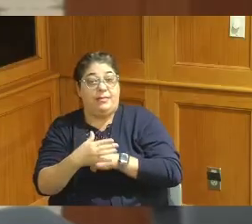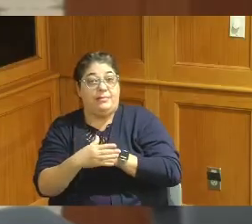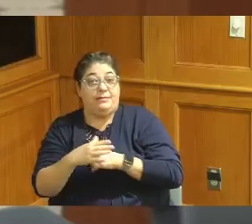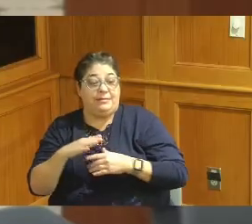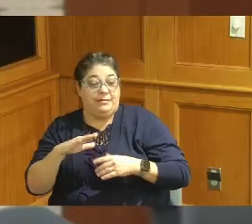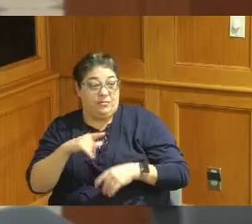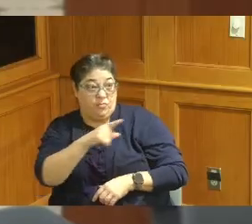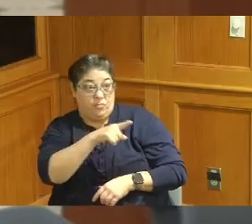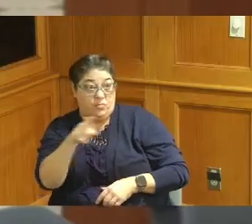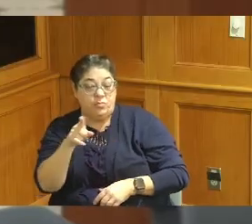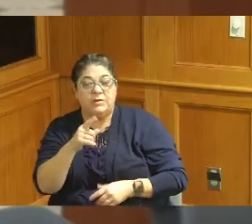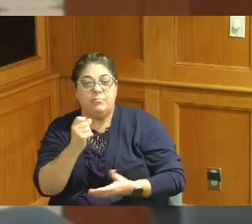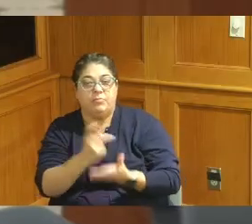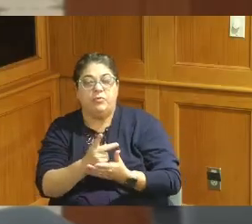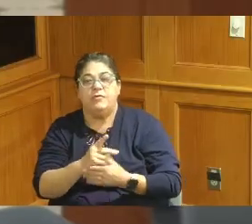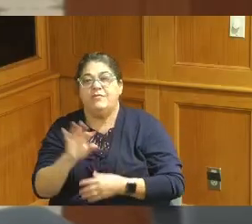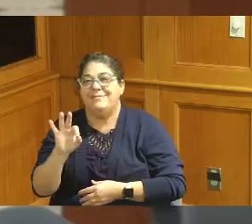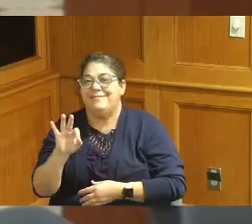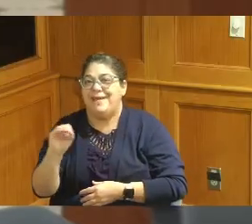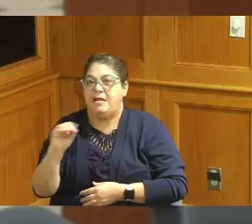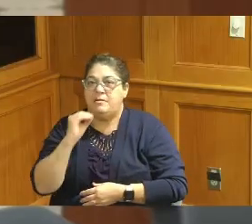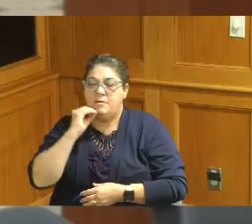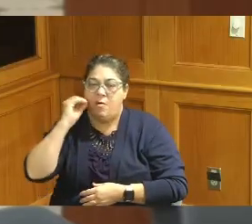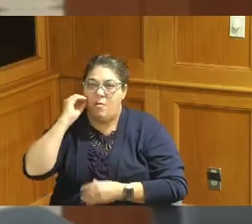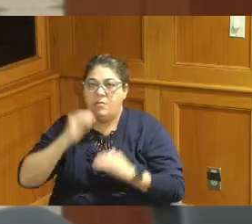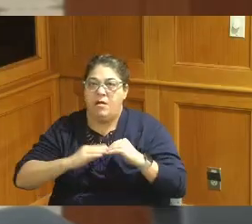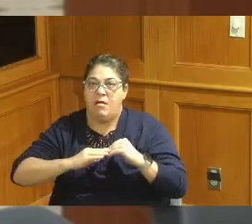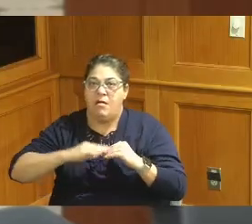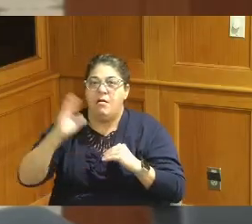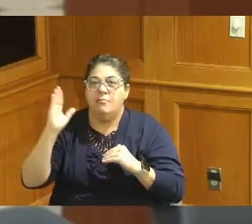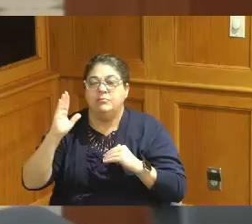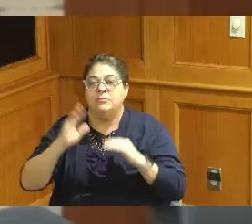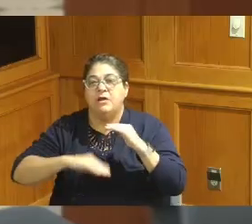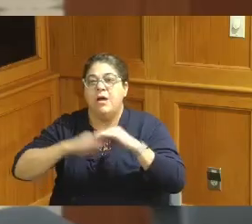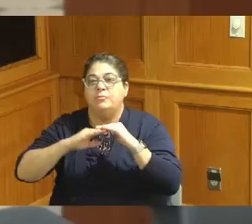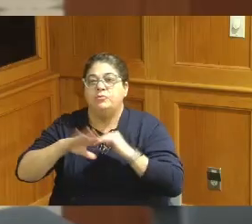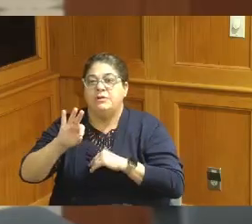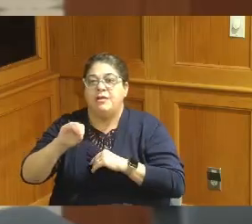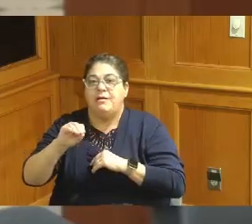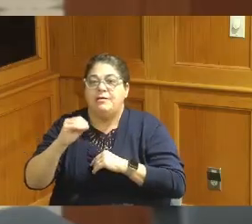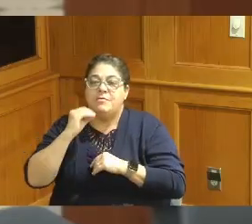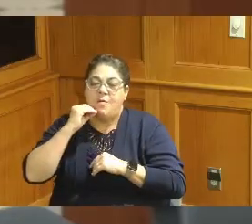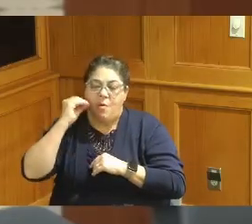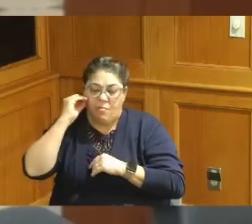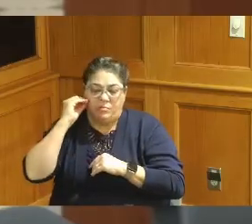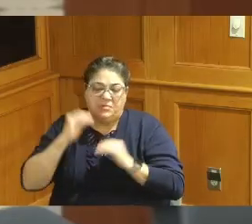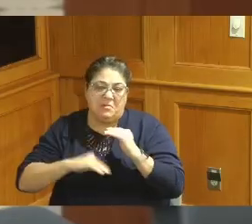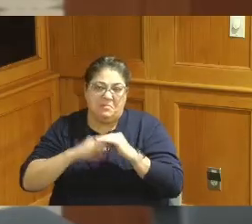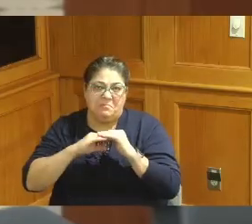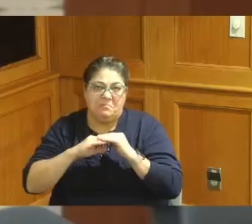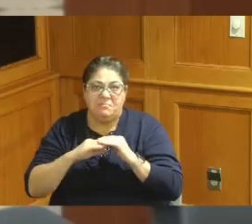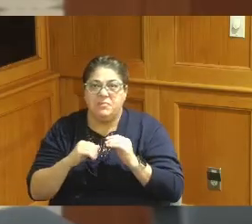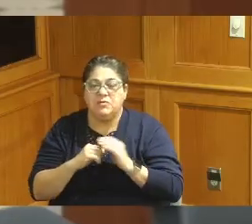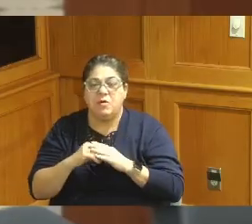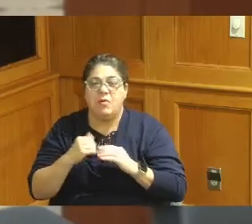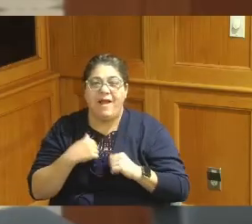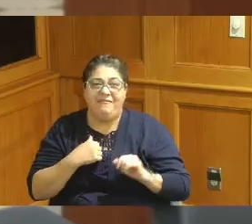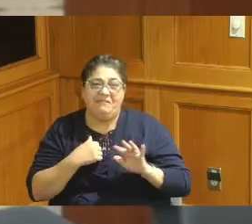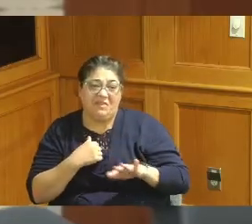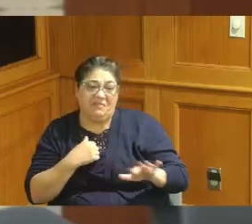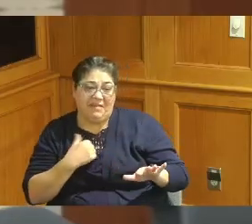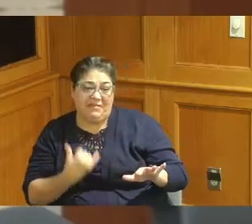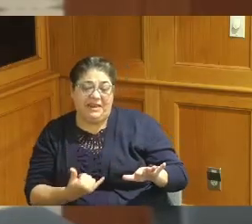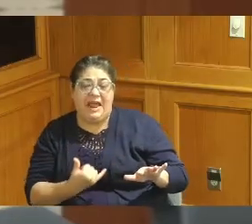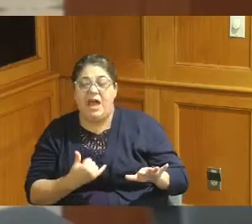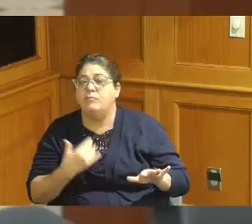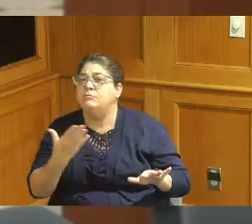with loans. So we have plenty of bandwidth there, right? Even as we think about those folks that are moving through the process. So we would love